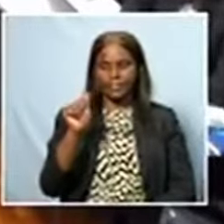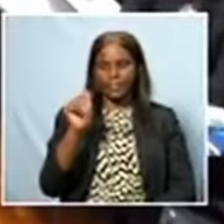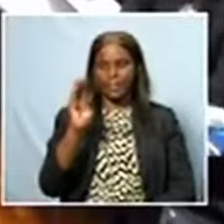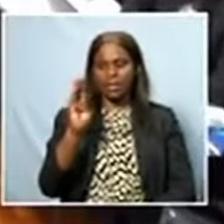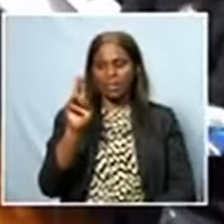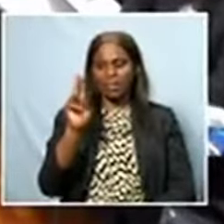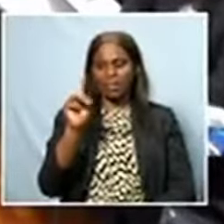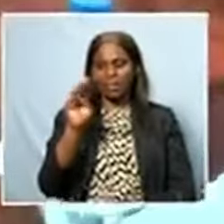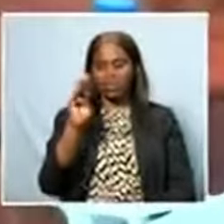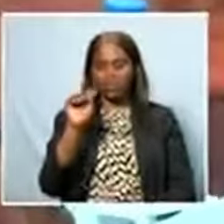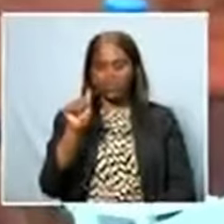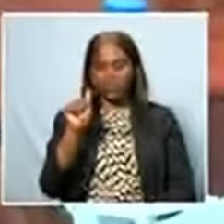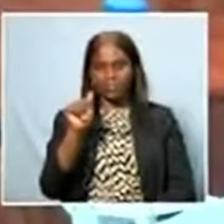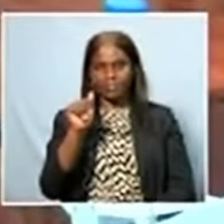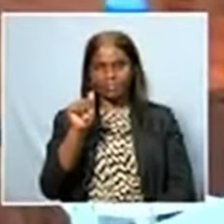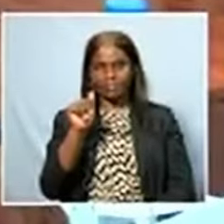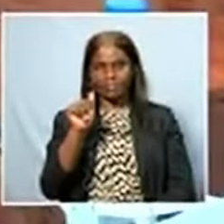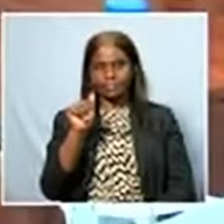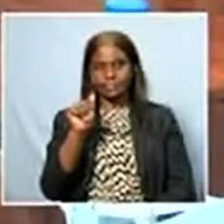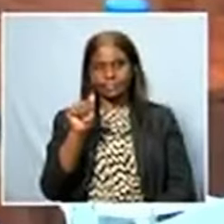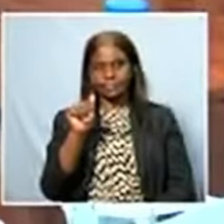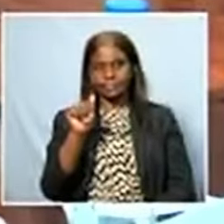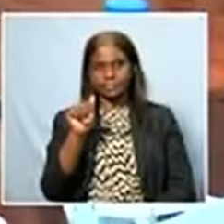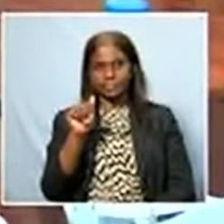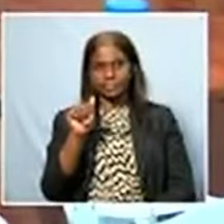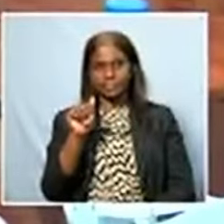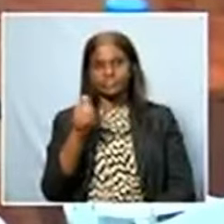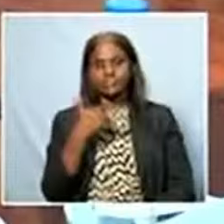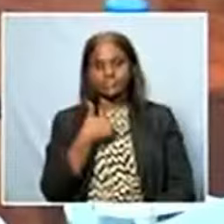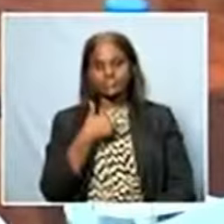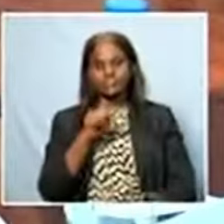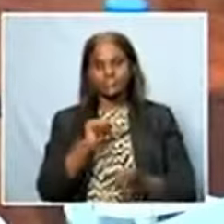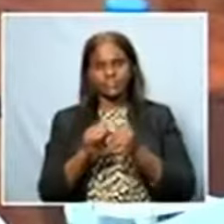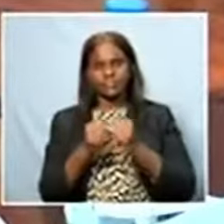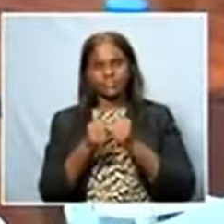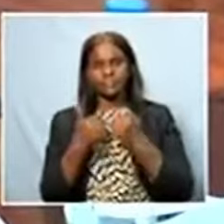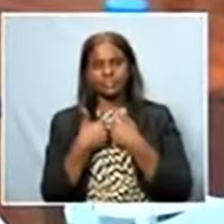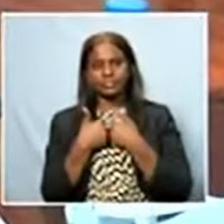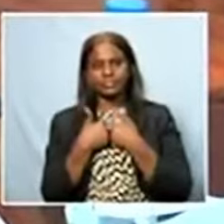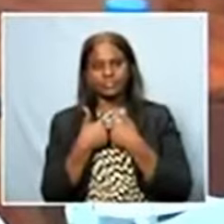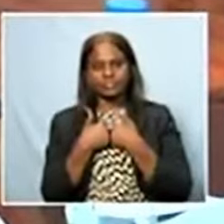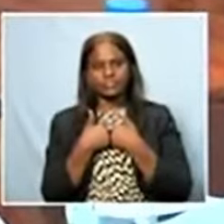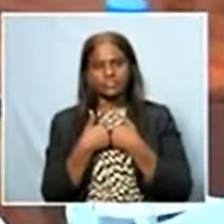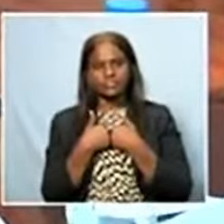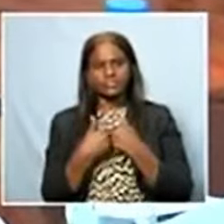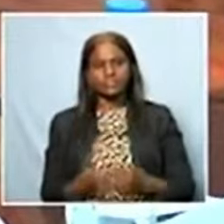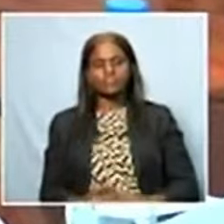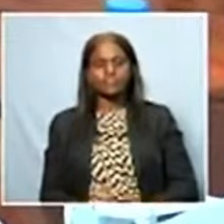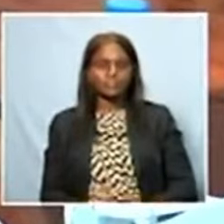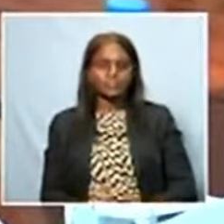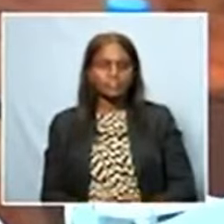virtually, and he has indicated that his link is a bit of a challenge. One of our members, maybe before we do follow-ups,